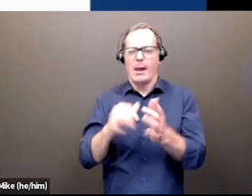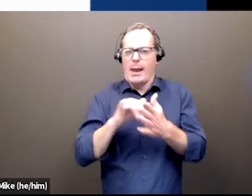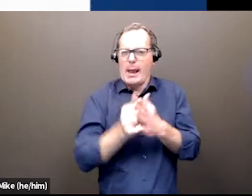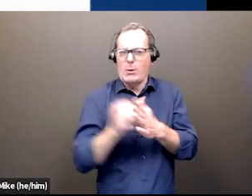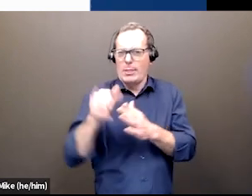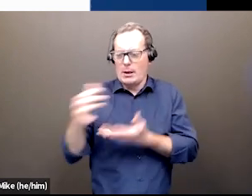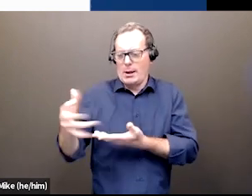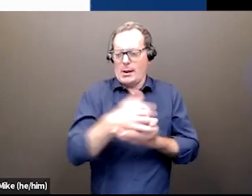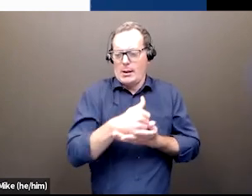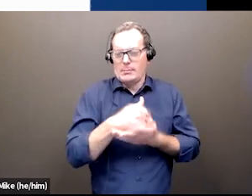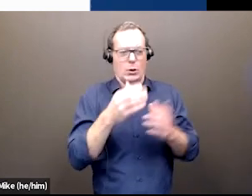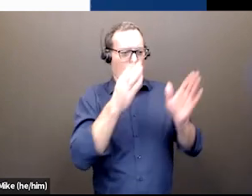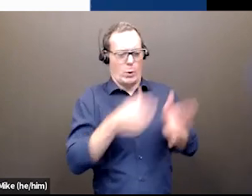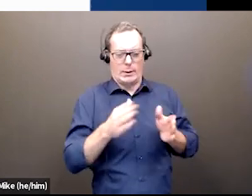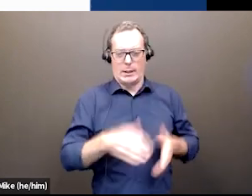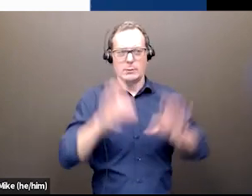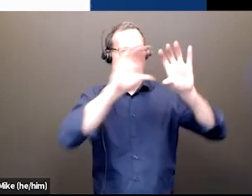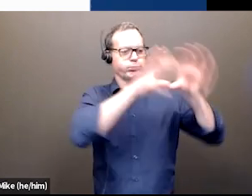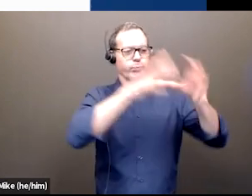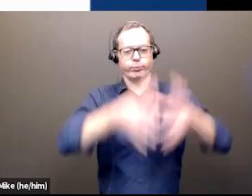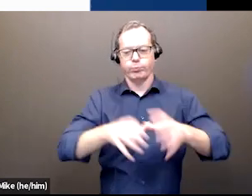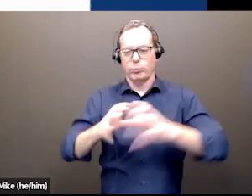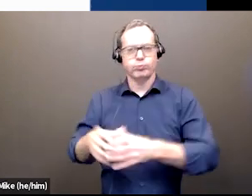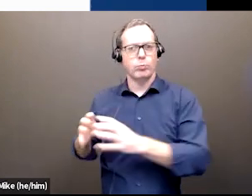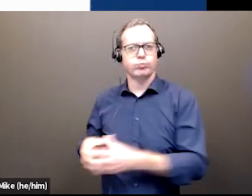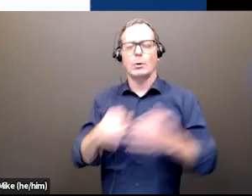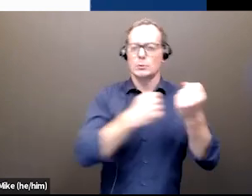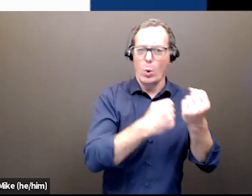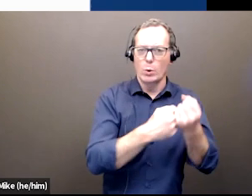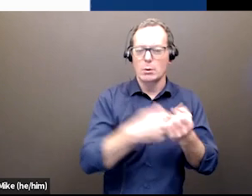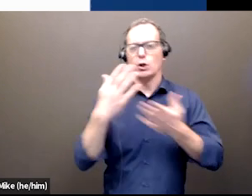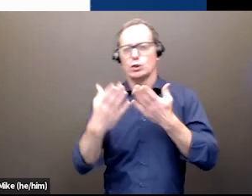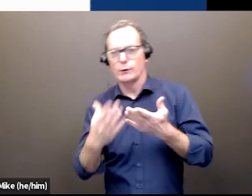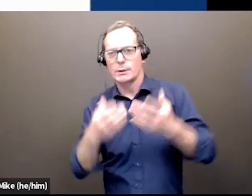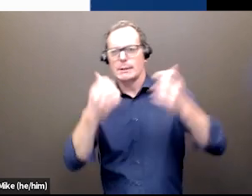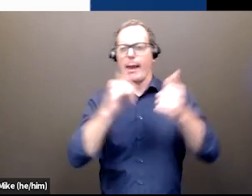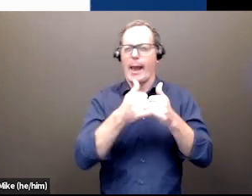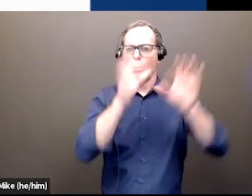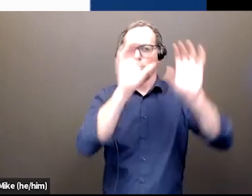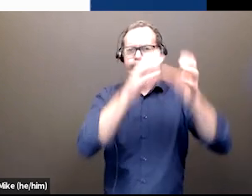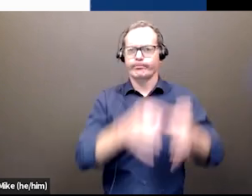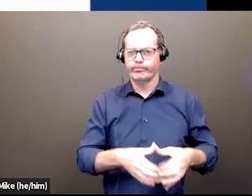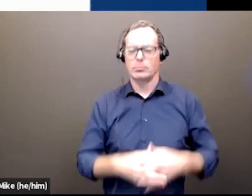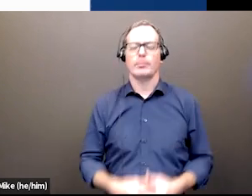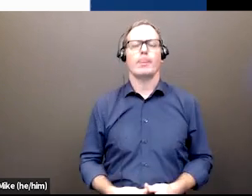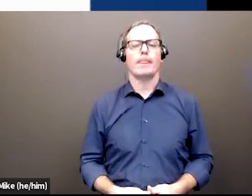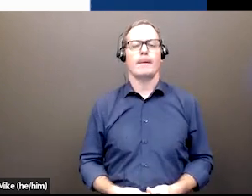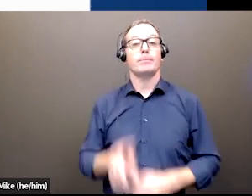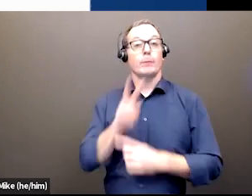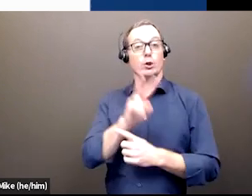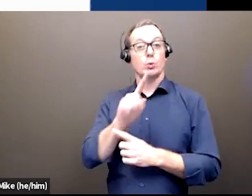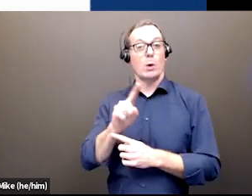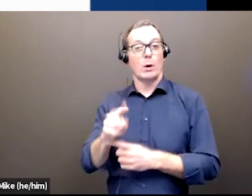and services could be organized. 211 put forth technological solutions, and CUPW hired